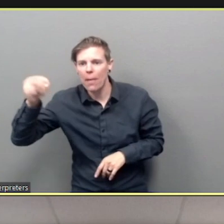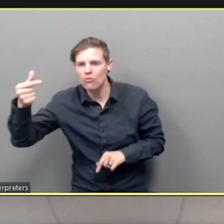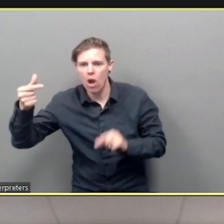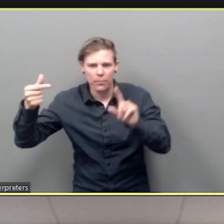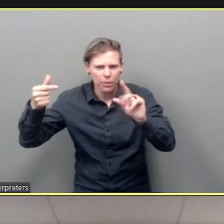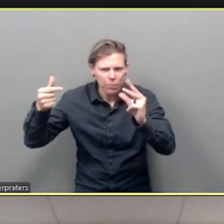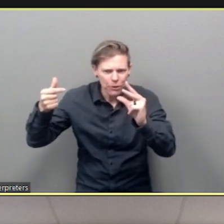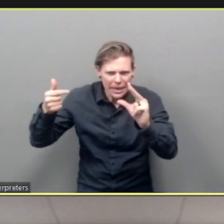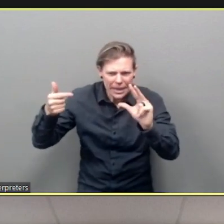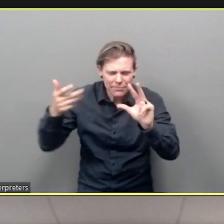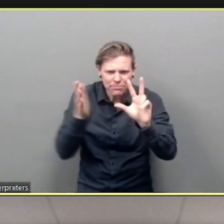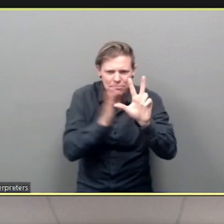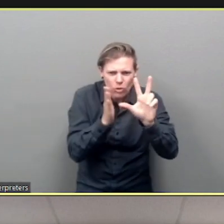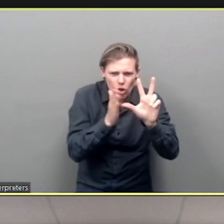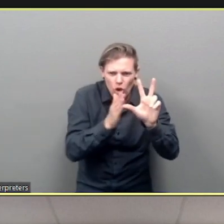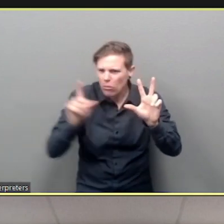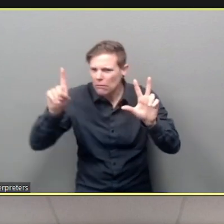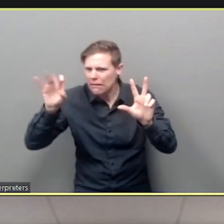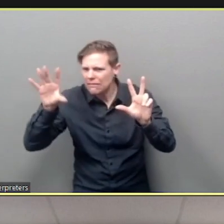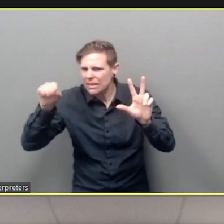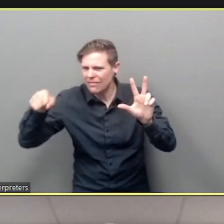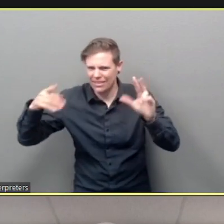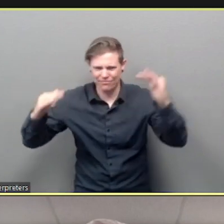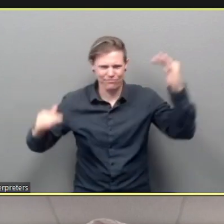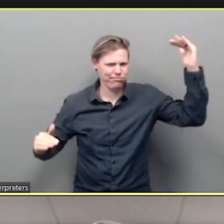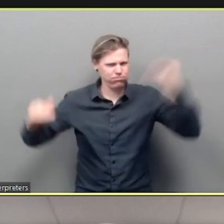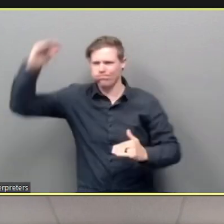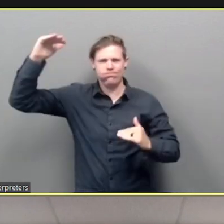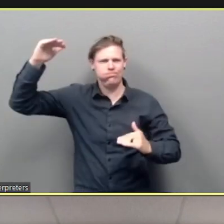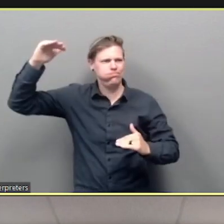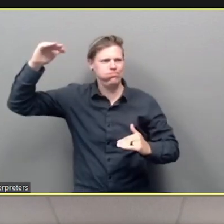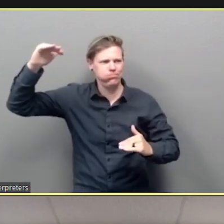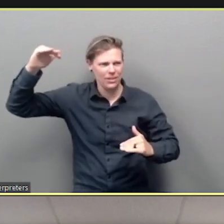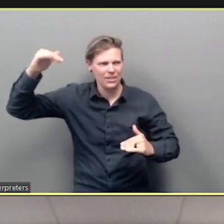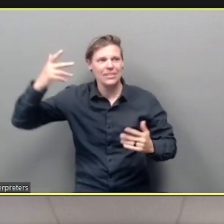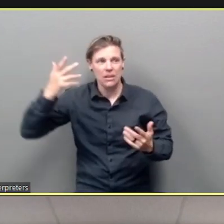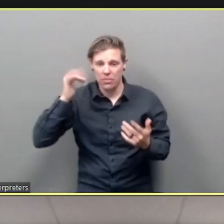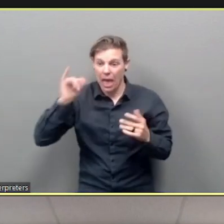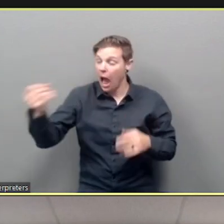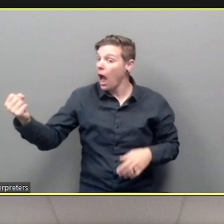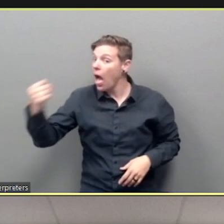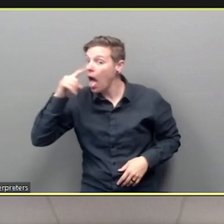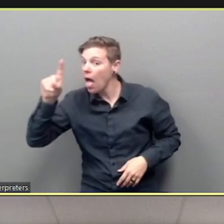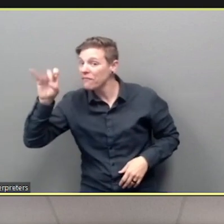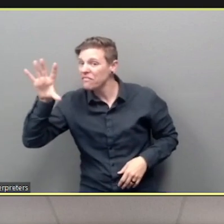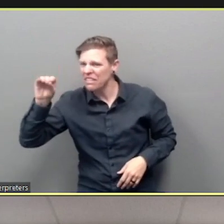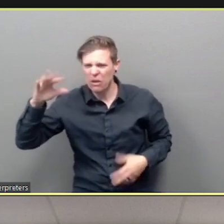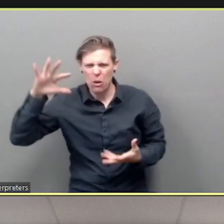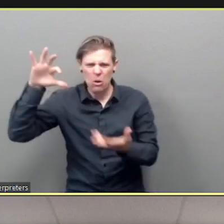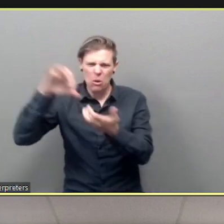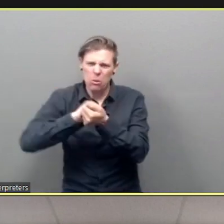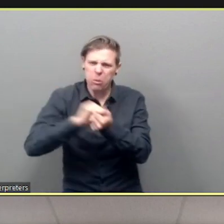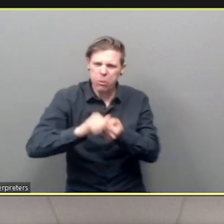failure, kidney failure, and actually died from the ivermectin without the COVID. So please,